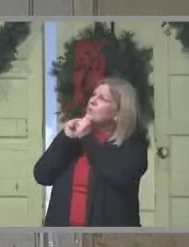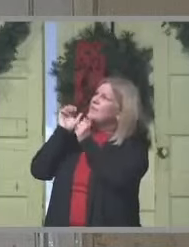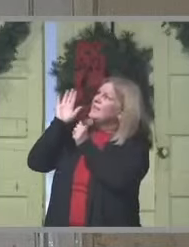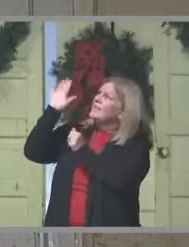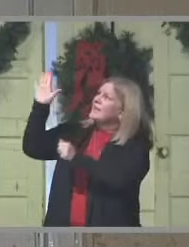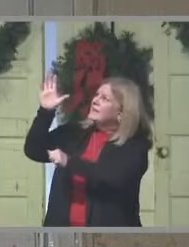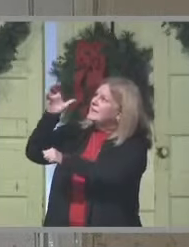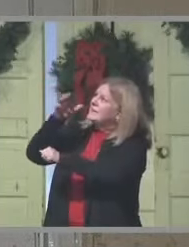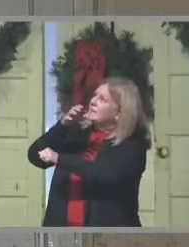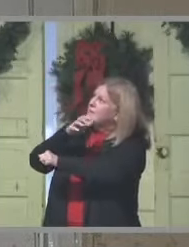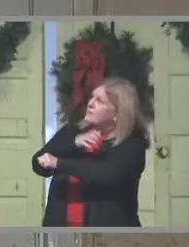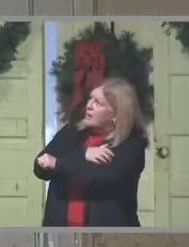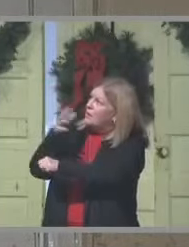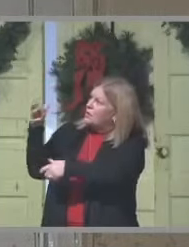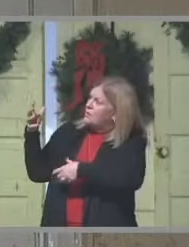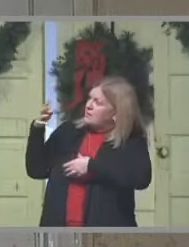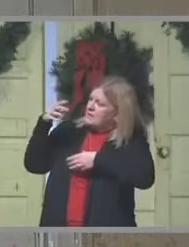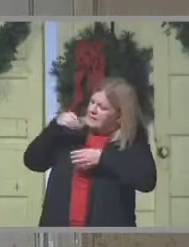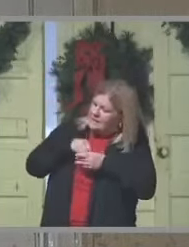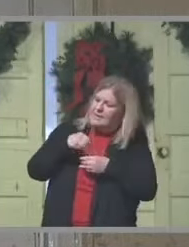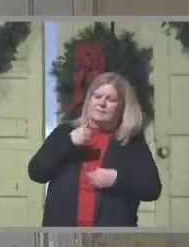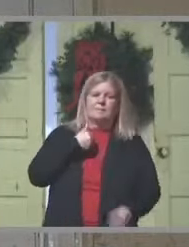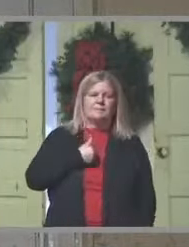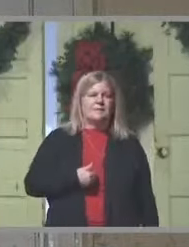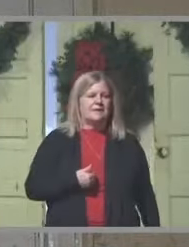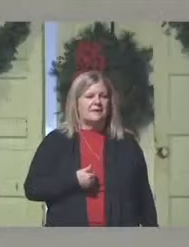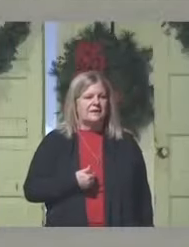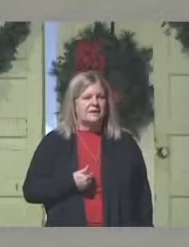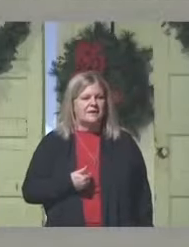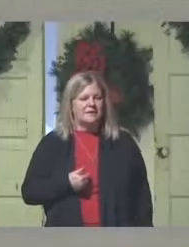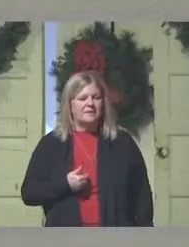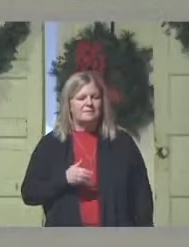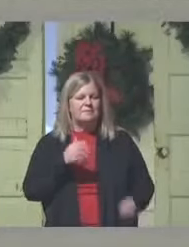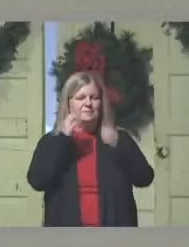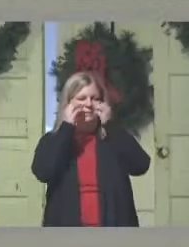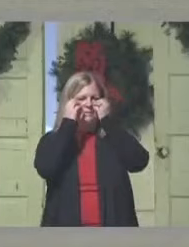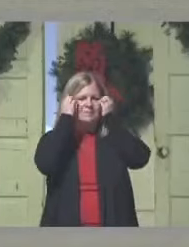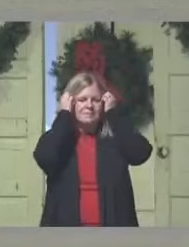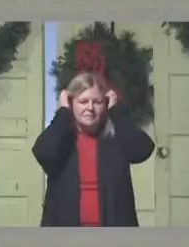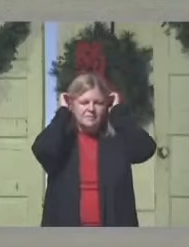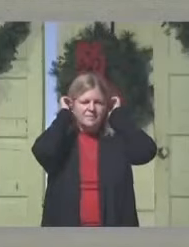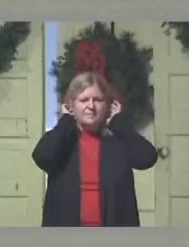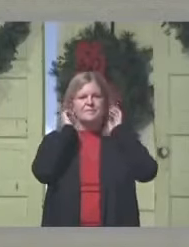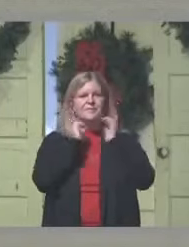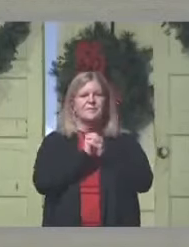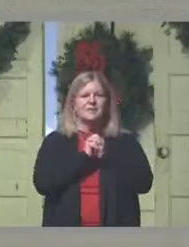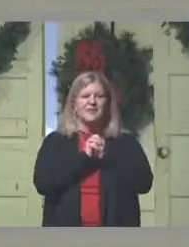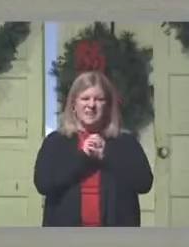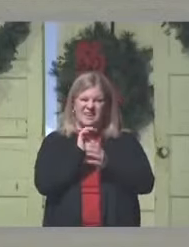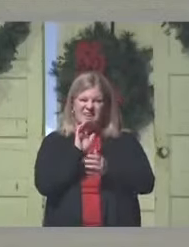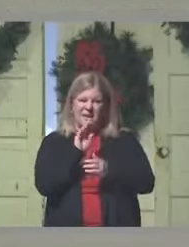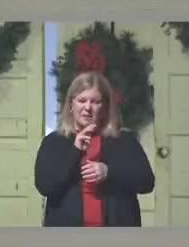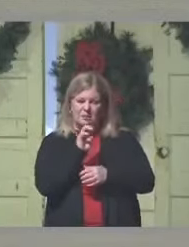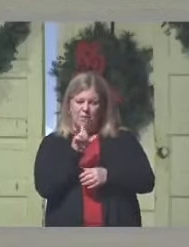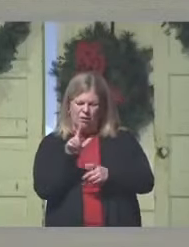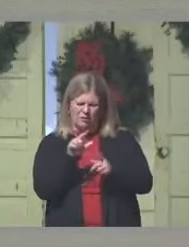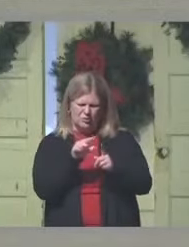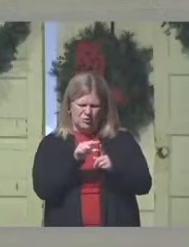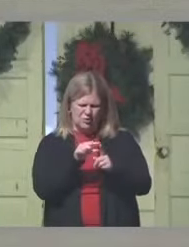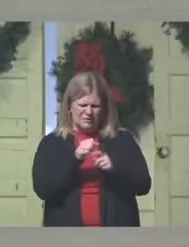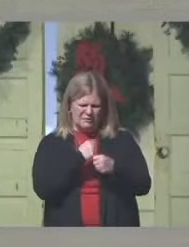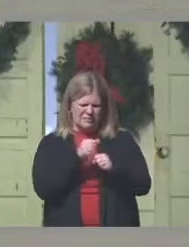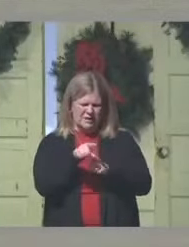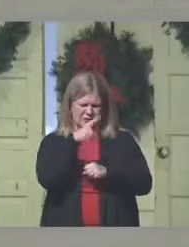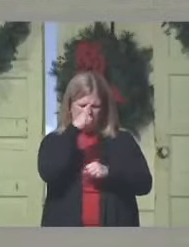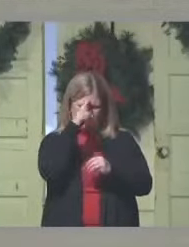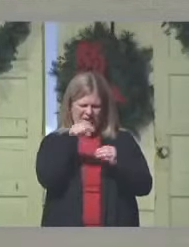which mightily works within me." Once again, don't Paul's final words make you think about